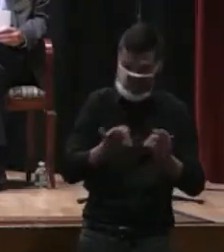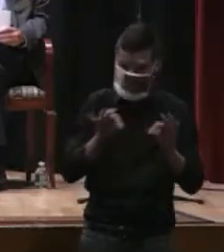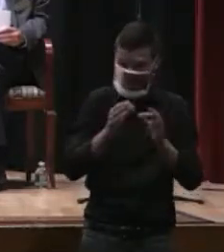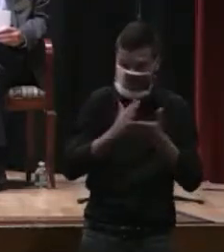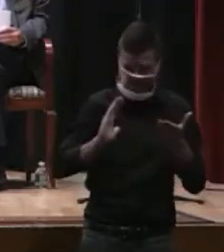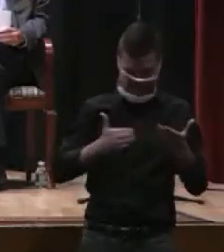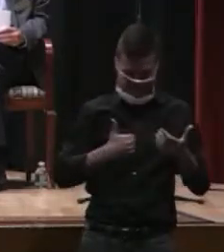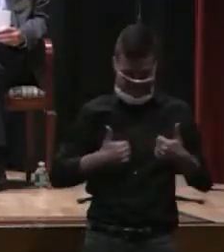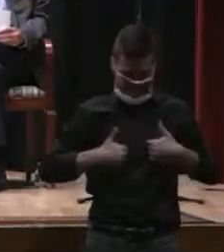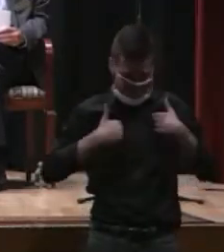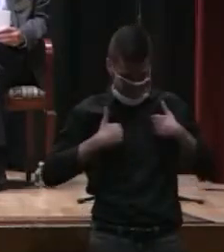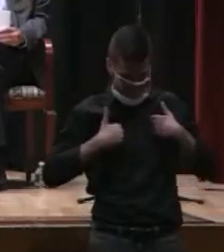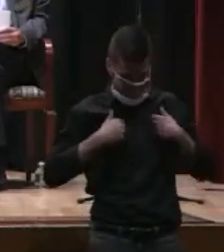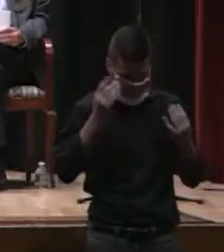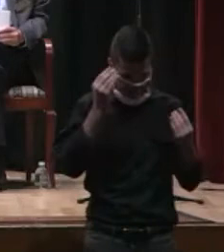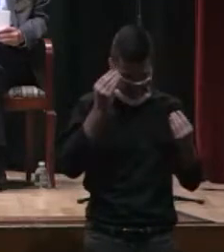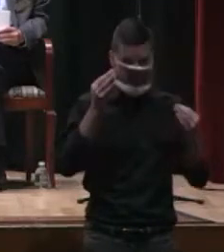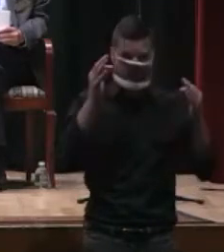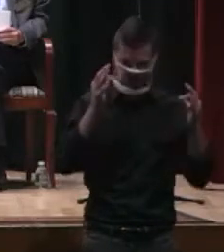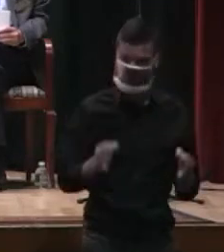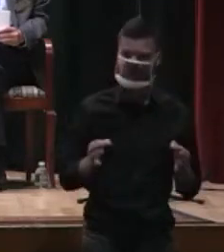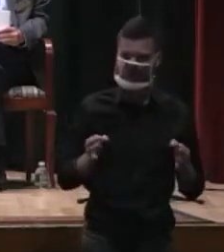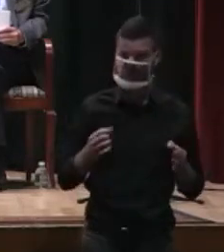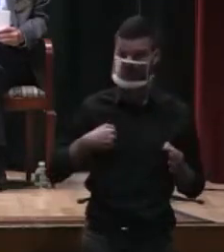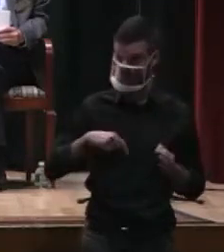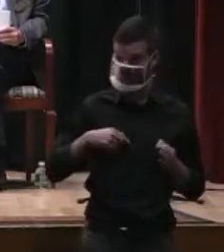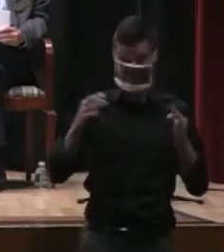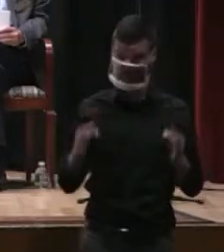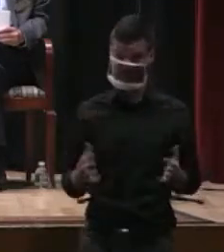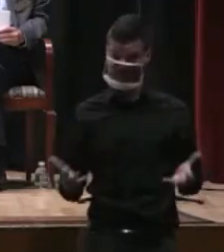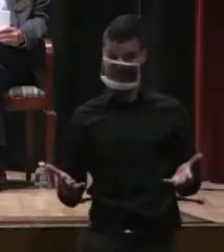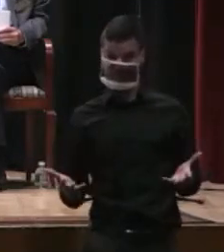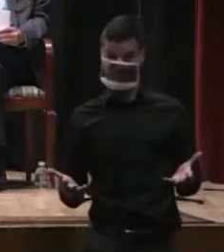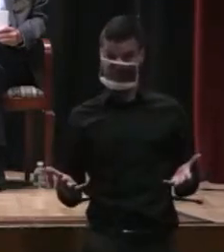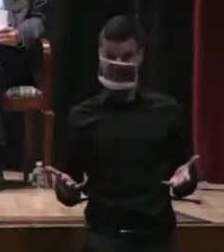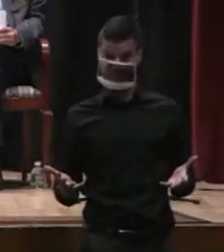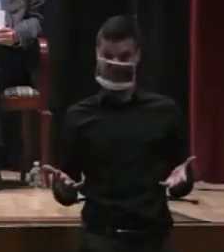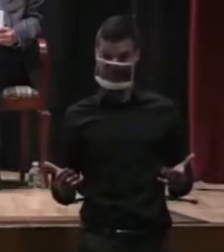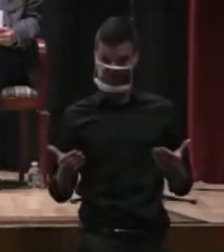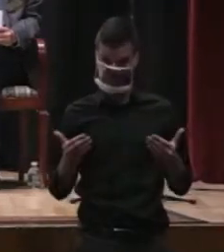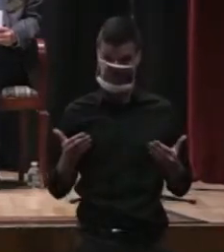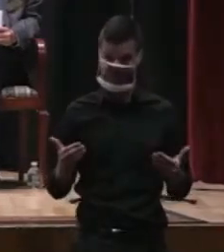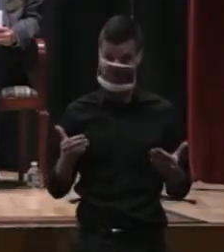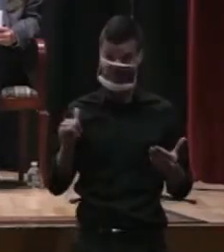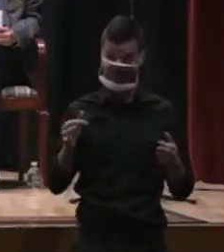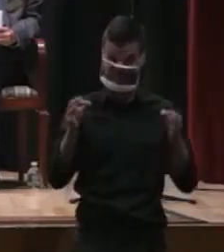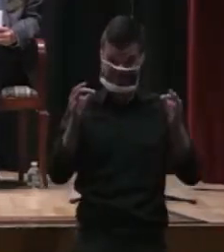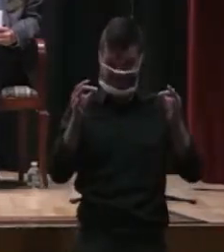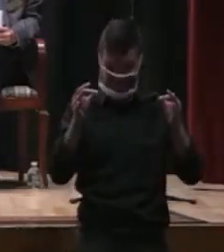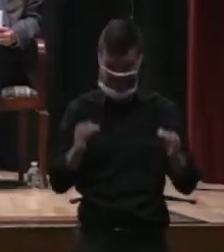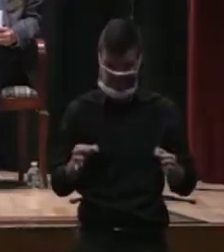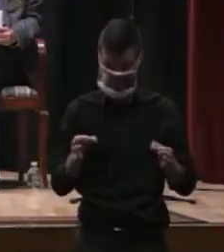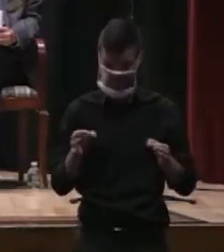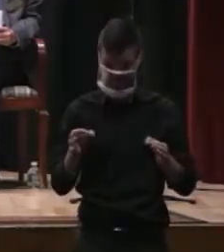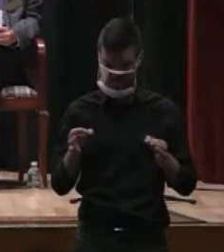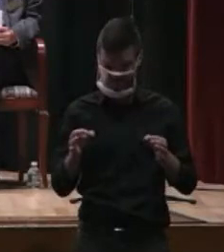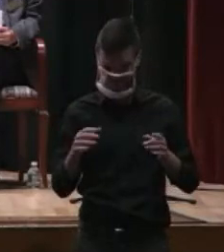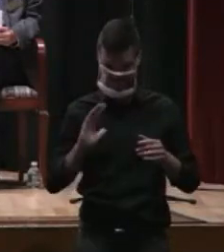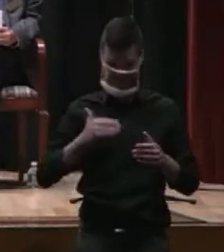it. We simply decided, and that decision crossed our paths.